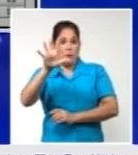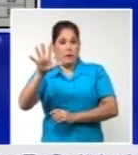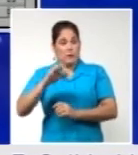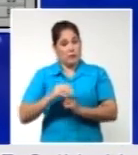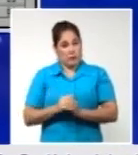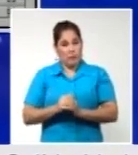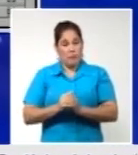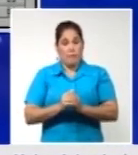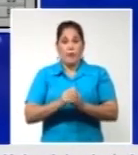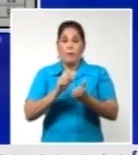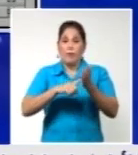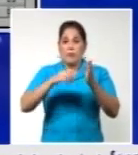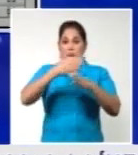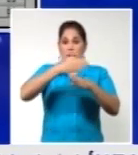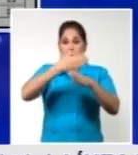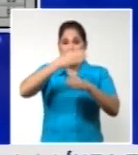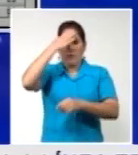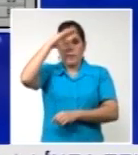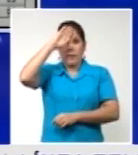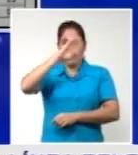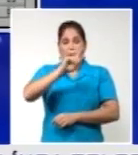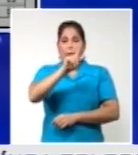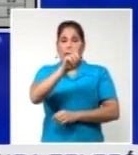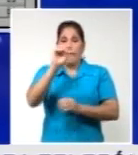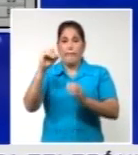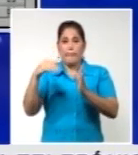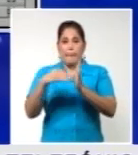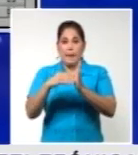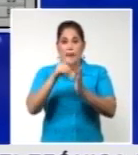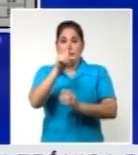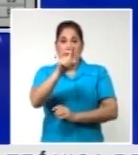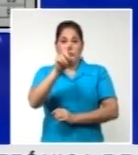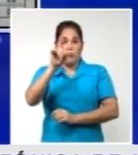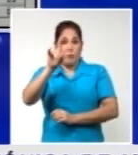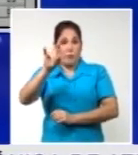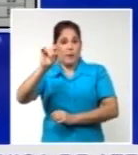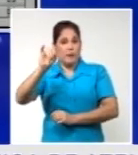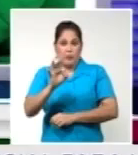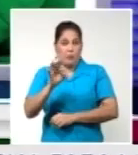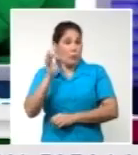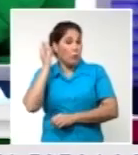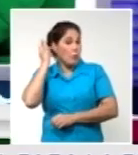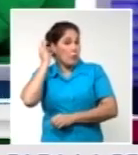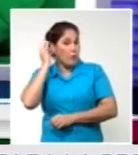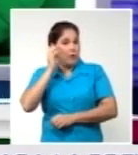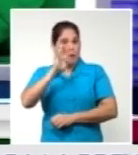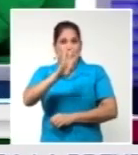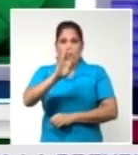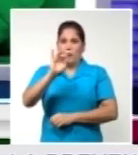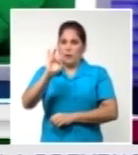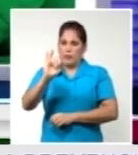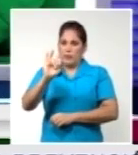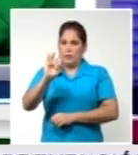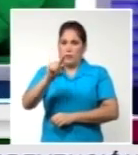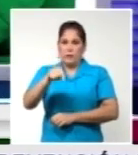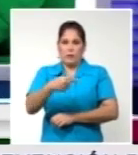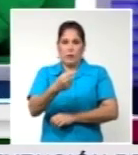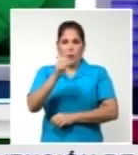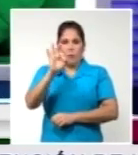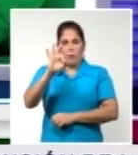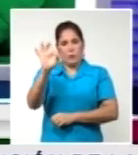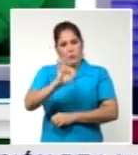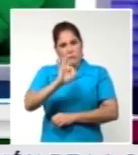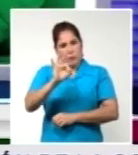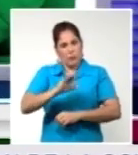1,196, and so on and so forth from all of the country's territories. All of the 58